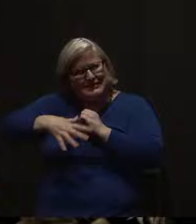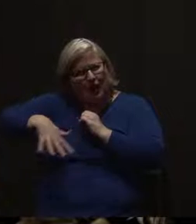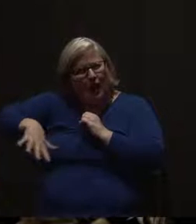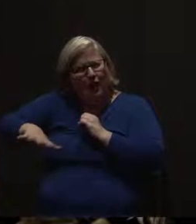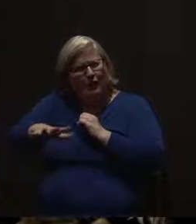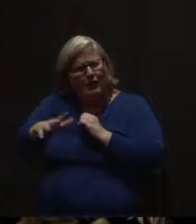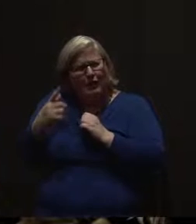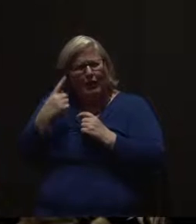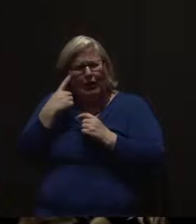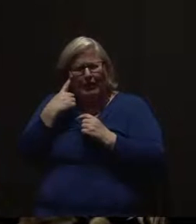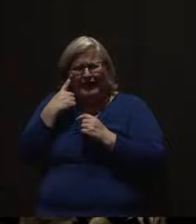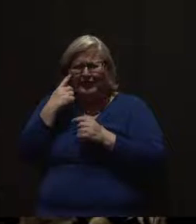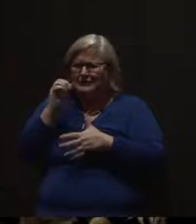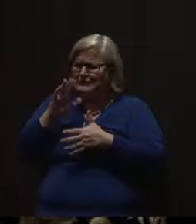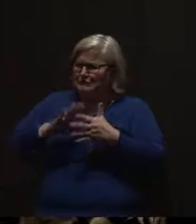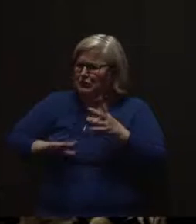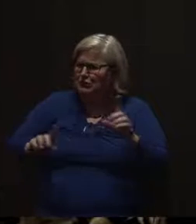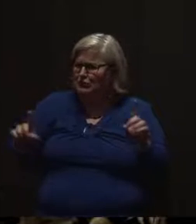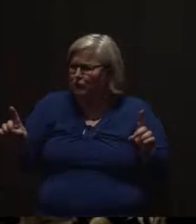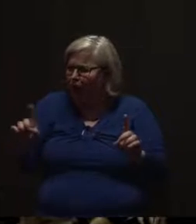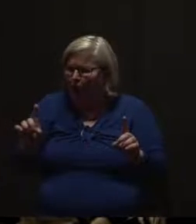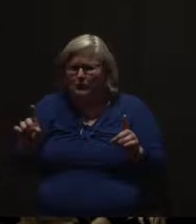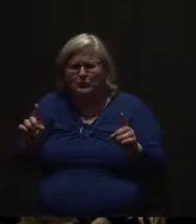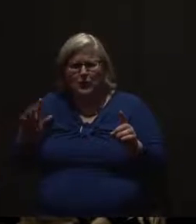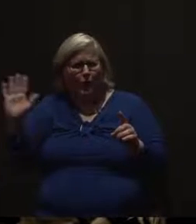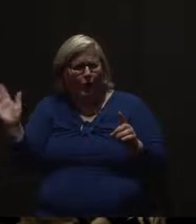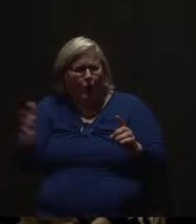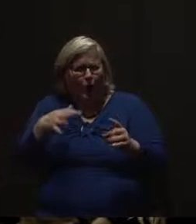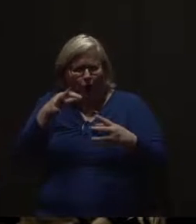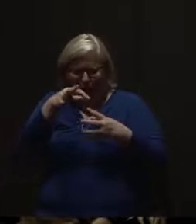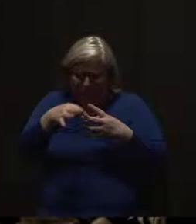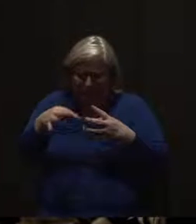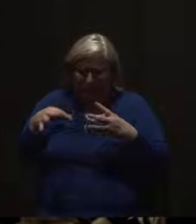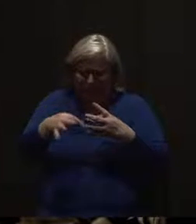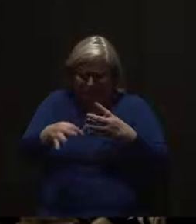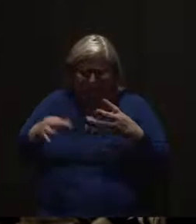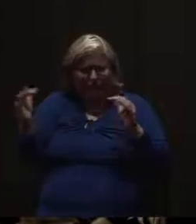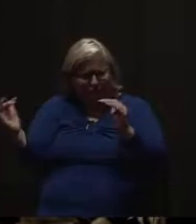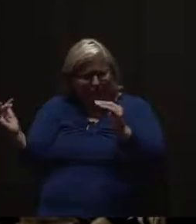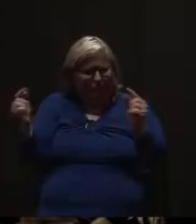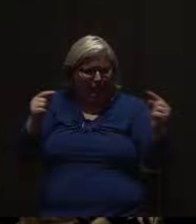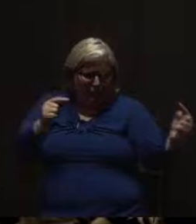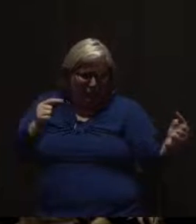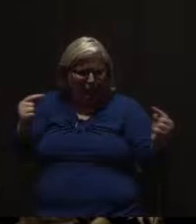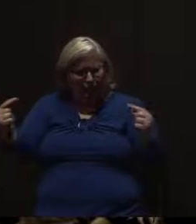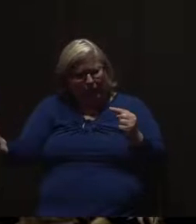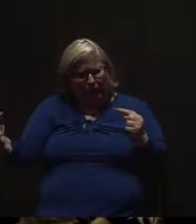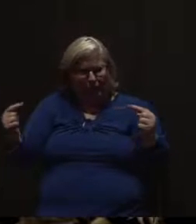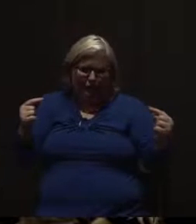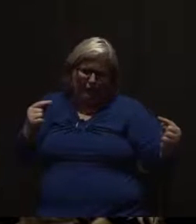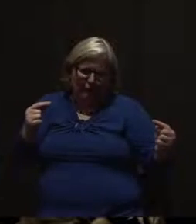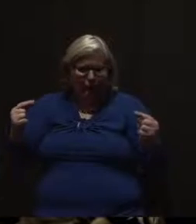everything, I've often experienced that even all the arguments have been exchanged, we're still angry.